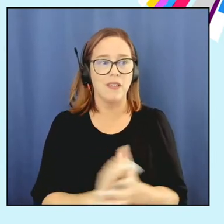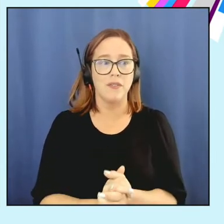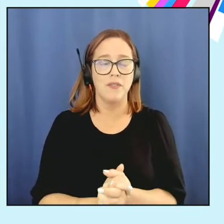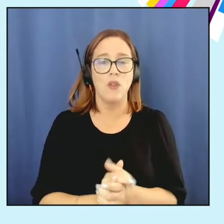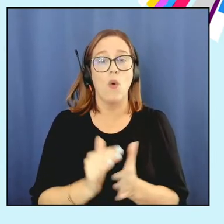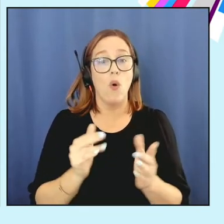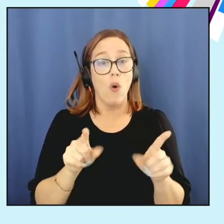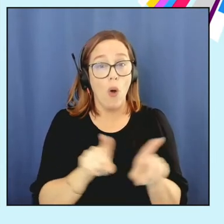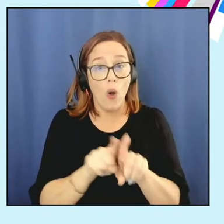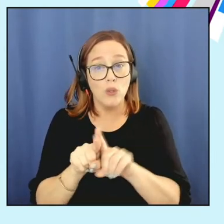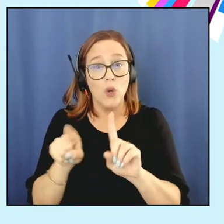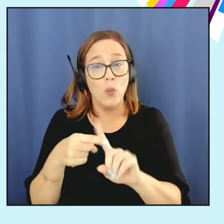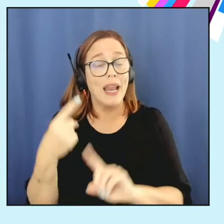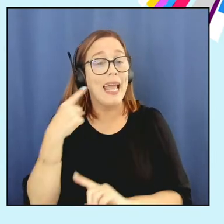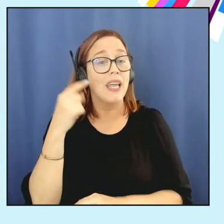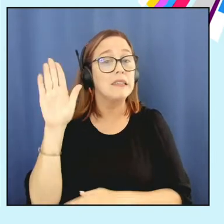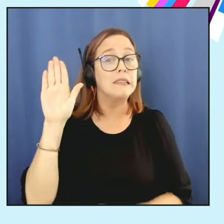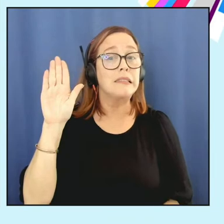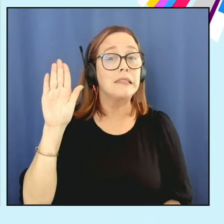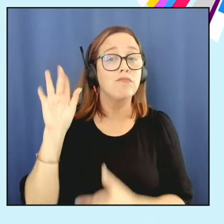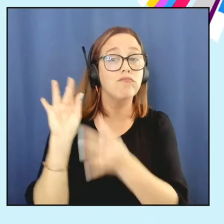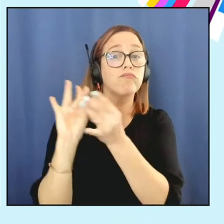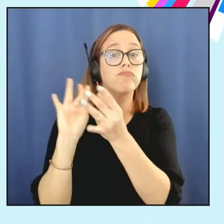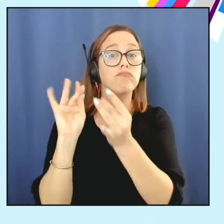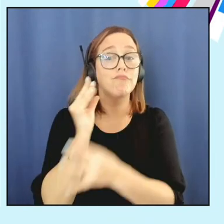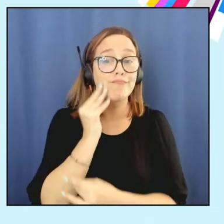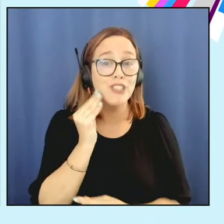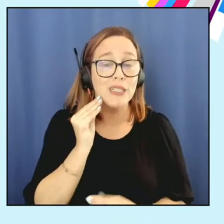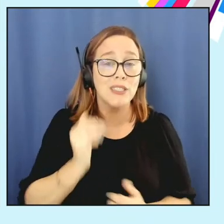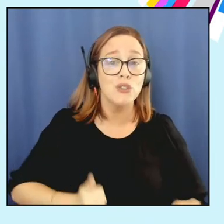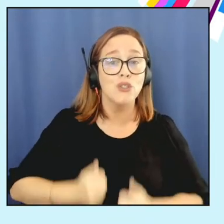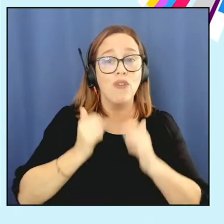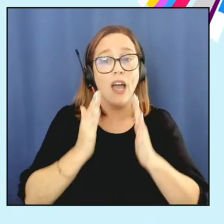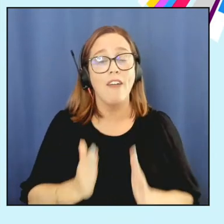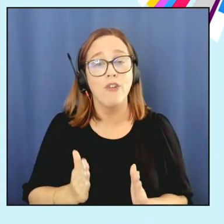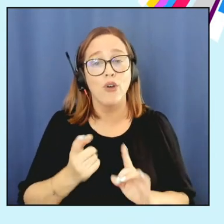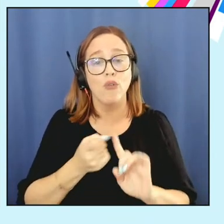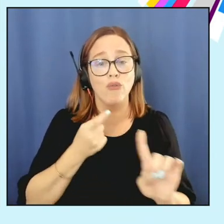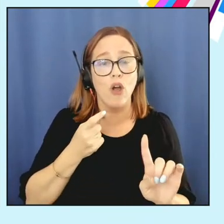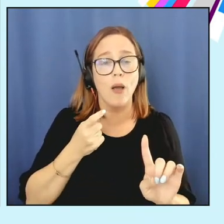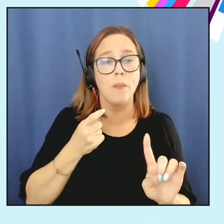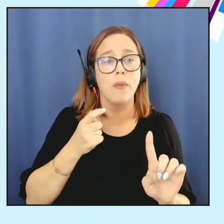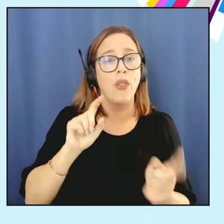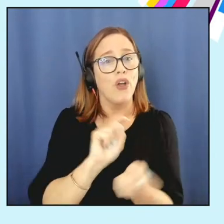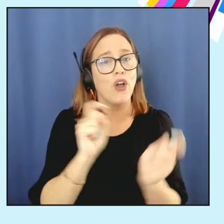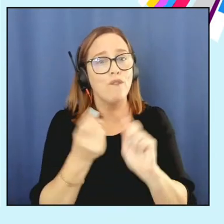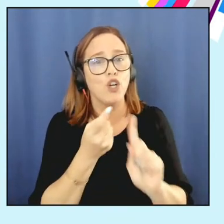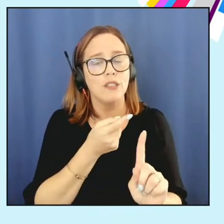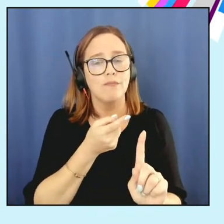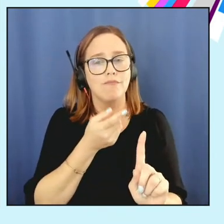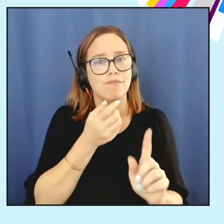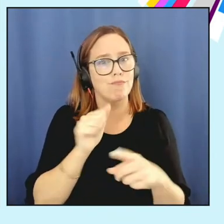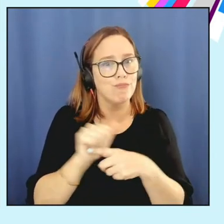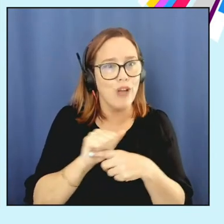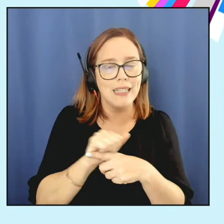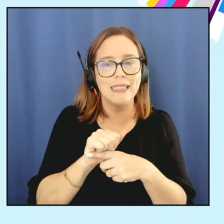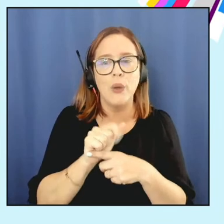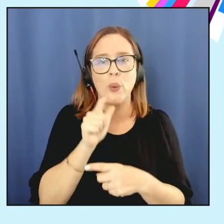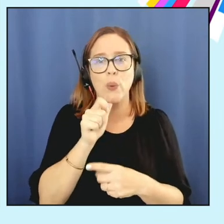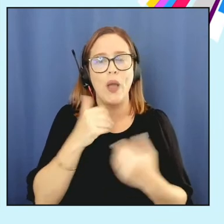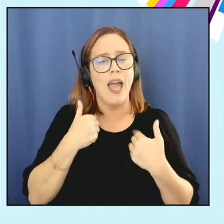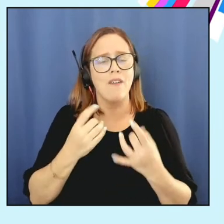the testimonies of survivors of these conversion practices who've been subjected to such cruel